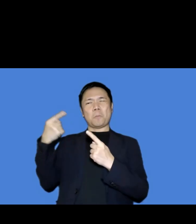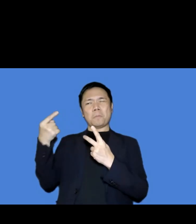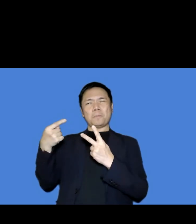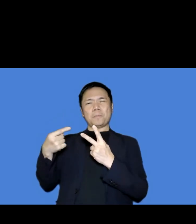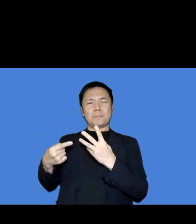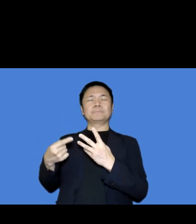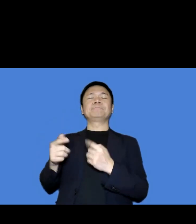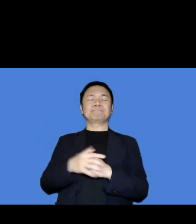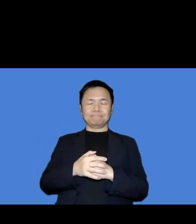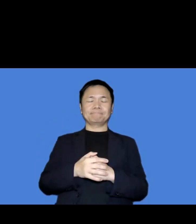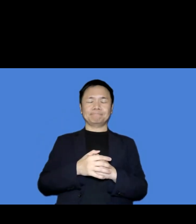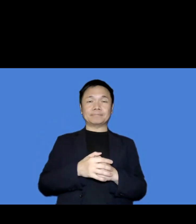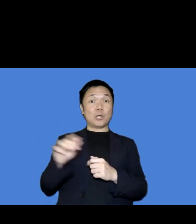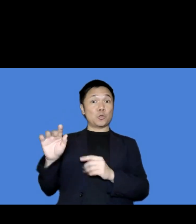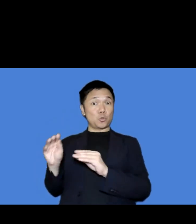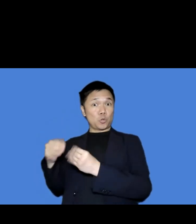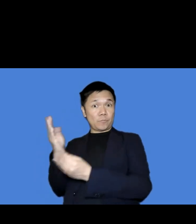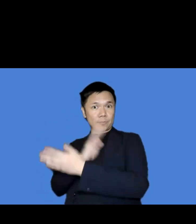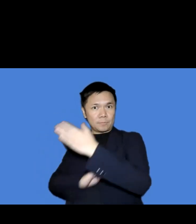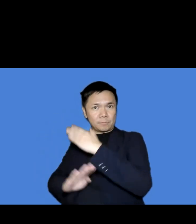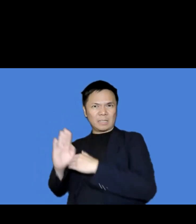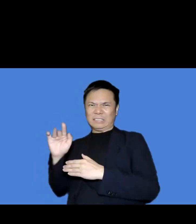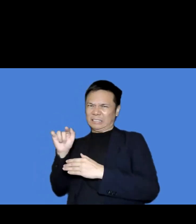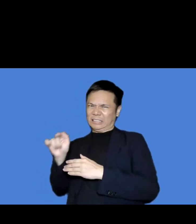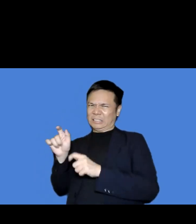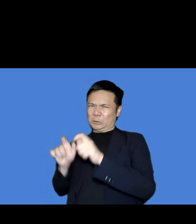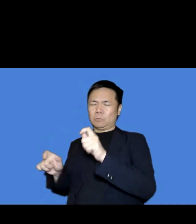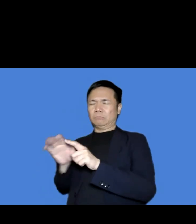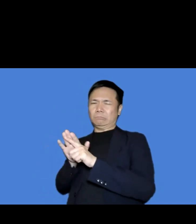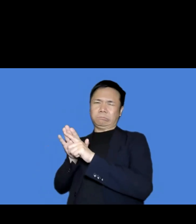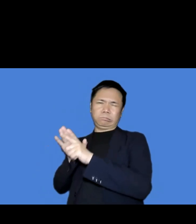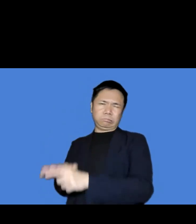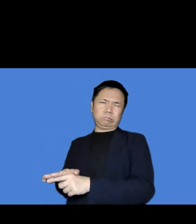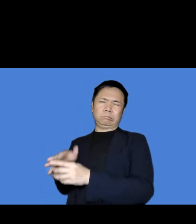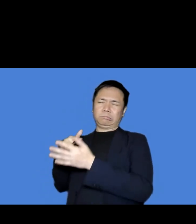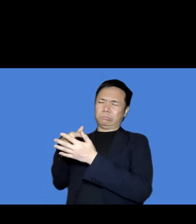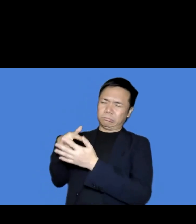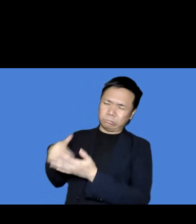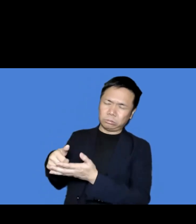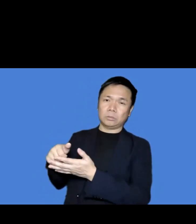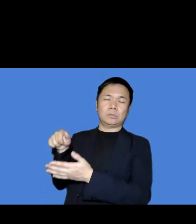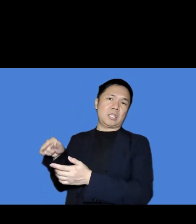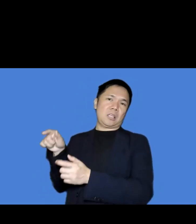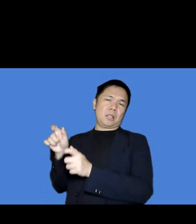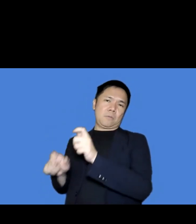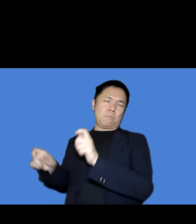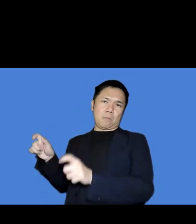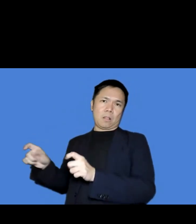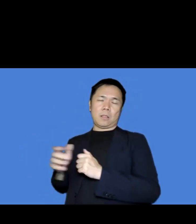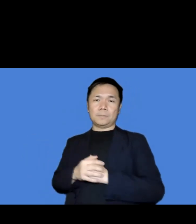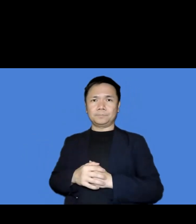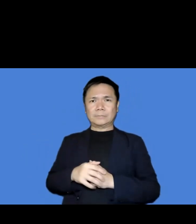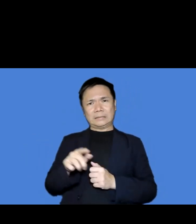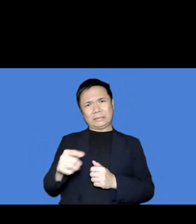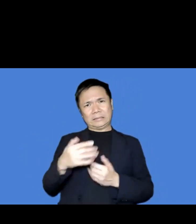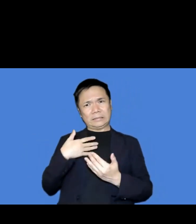with disabilities are among the most marginalized groups in the world's youth population, and they face severe